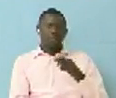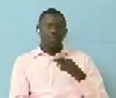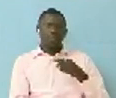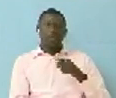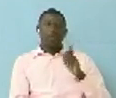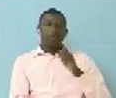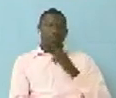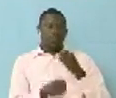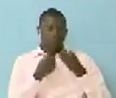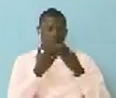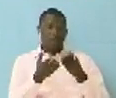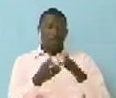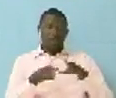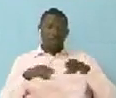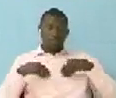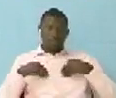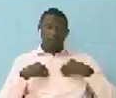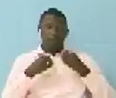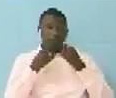confession